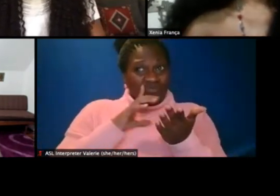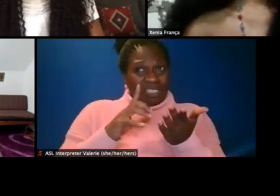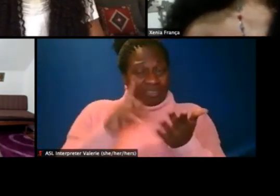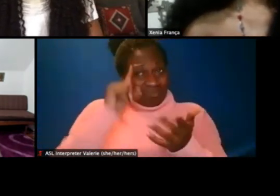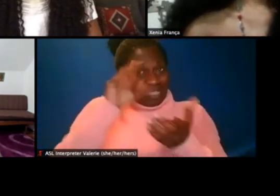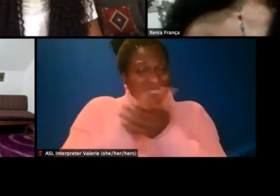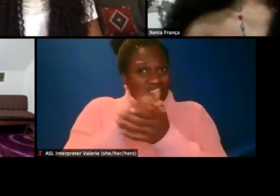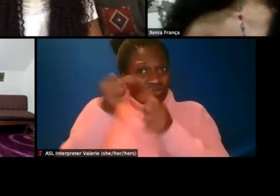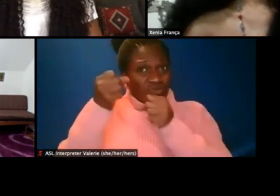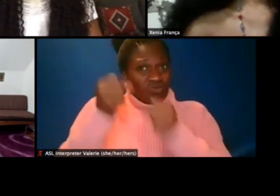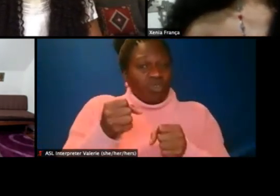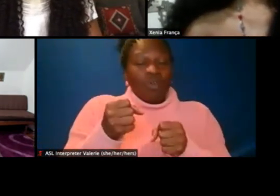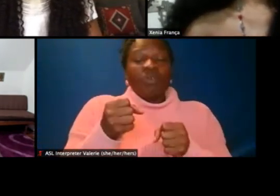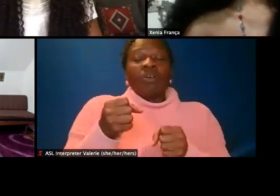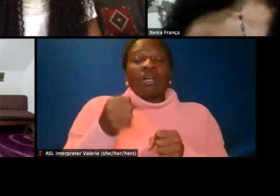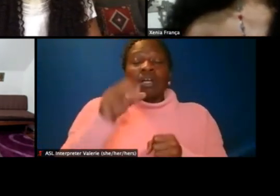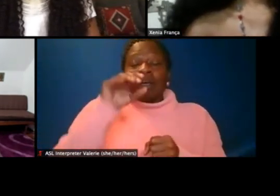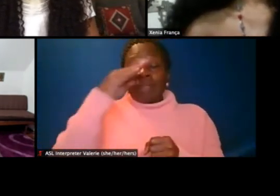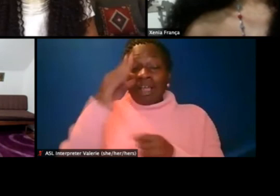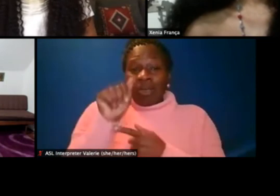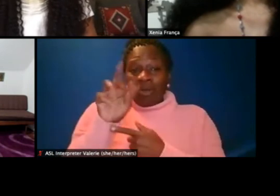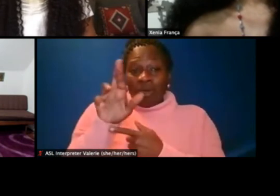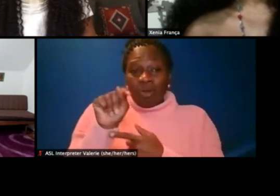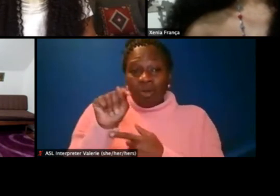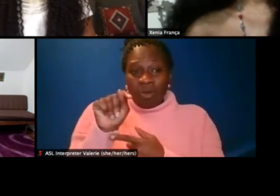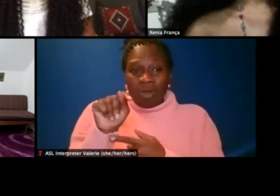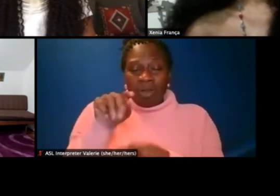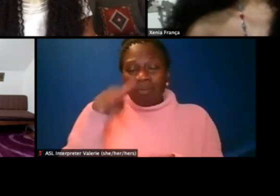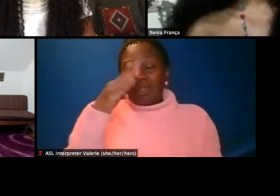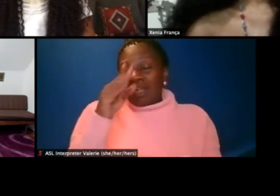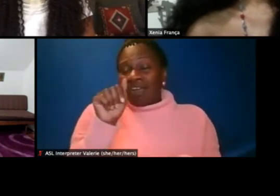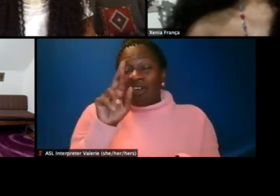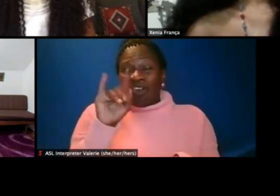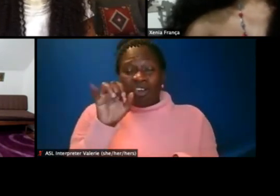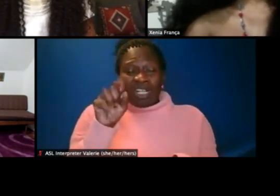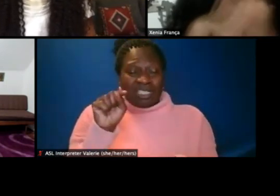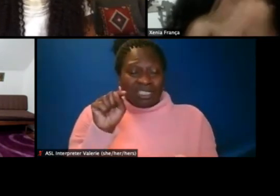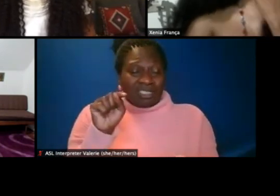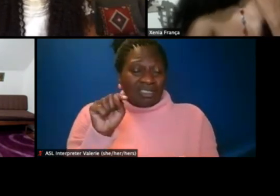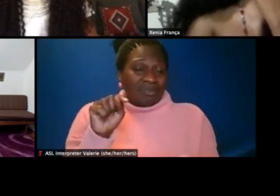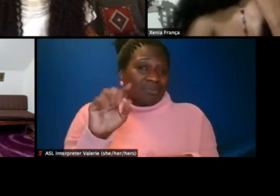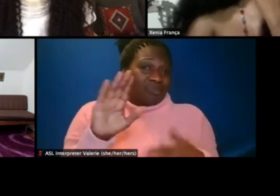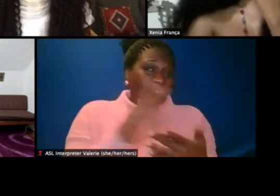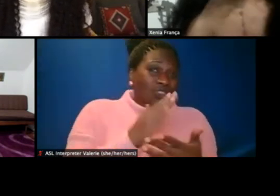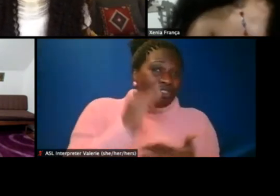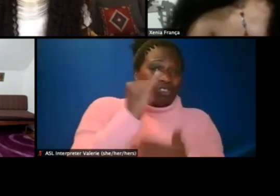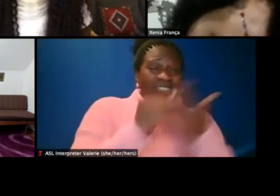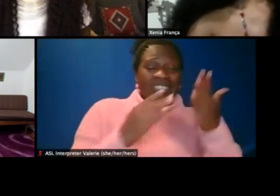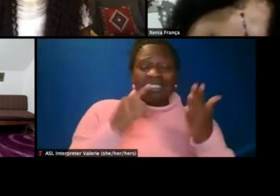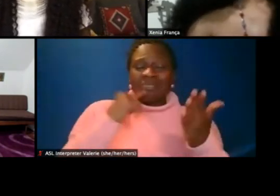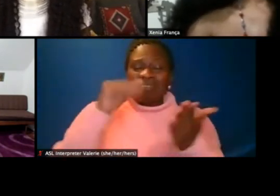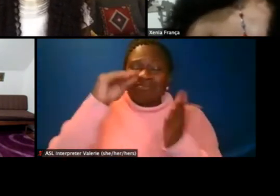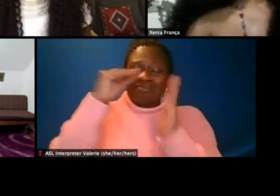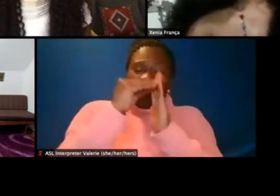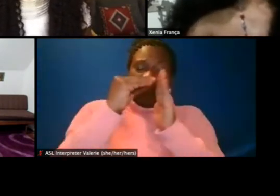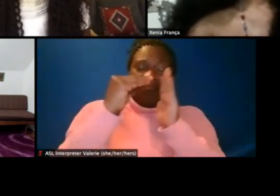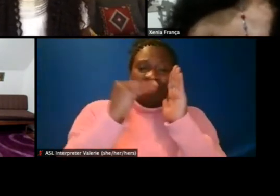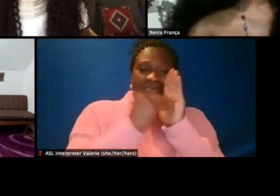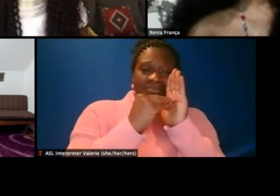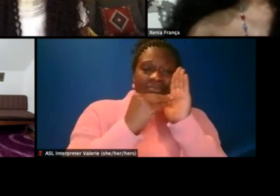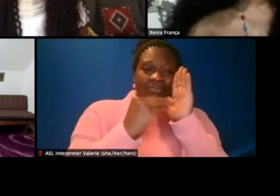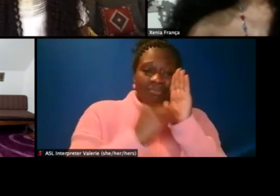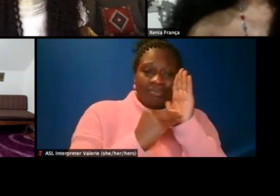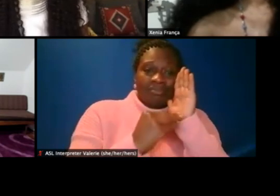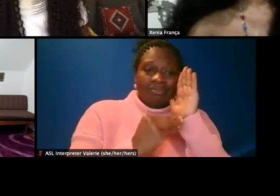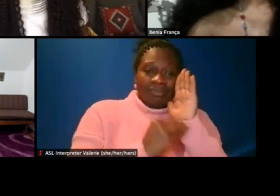And as far as Black art, I mean, Black artists have been documenting Black